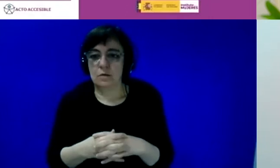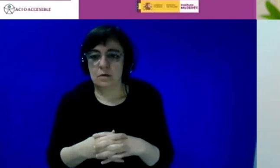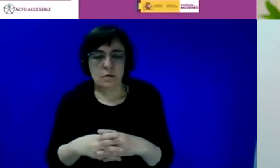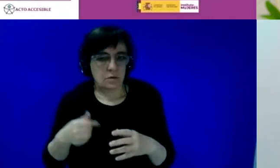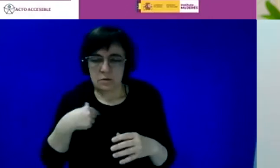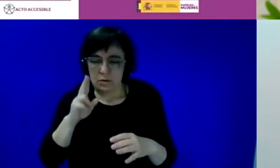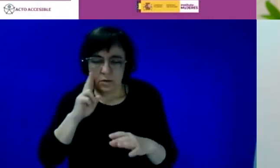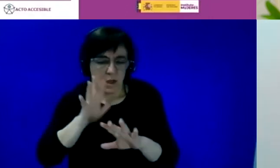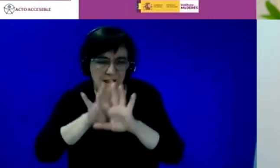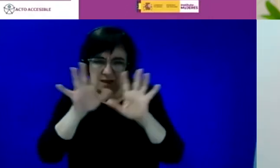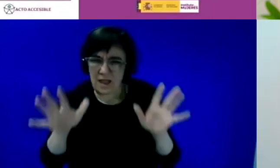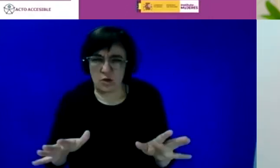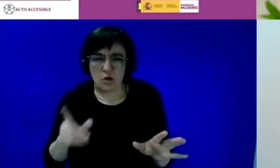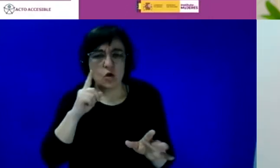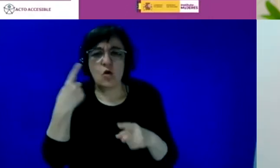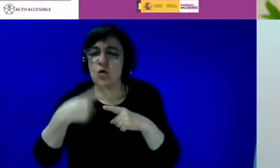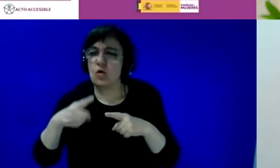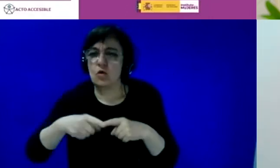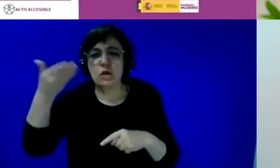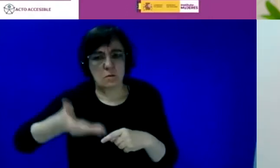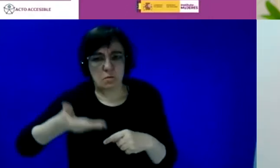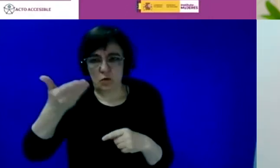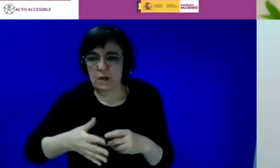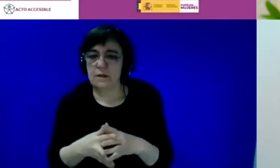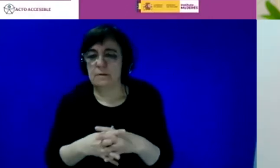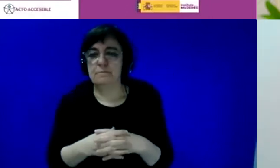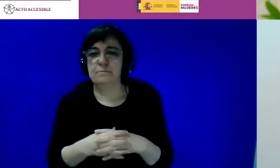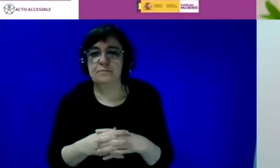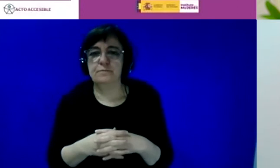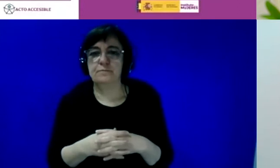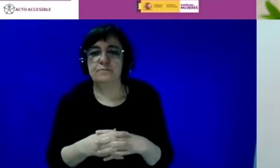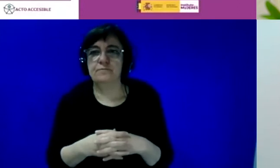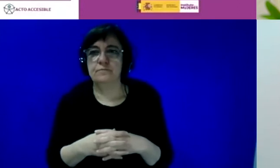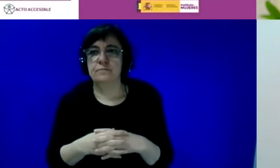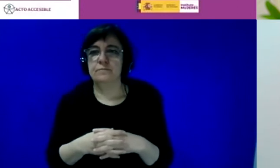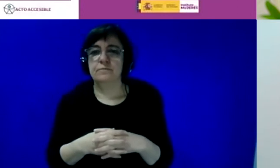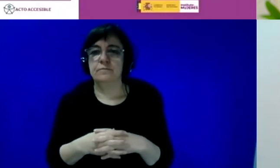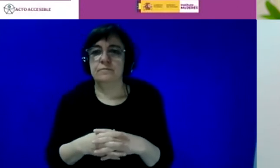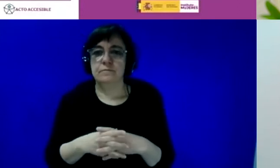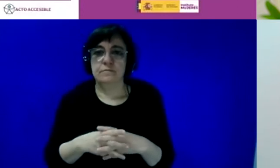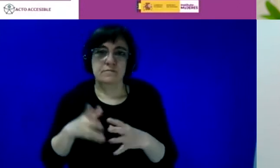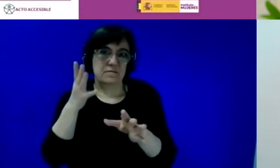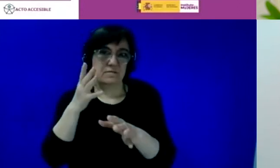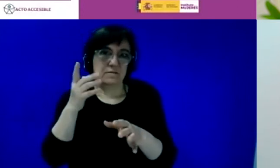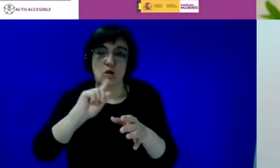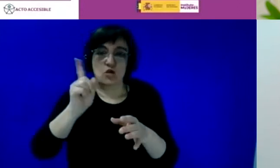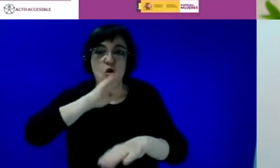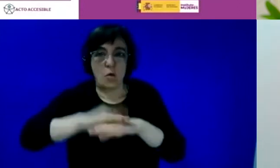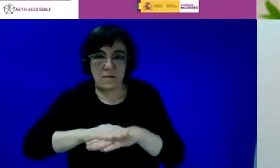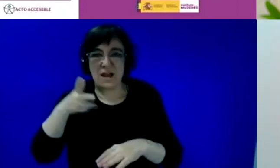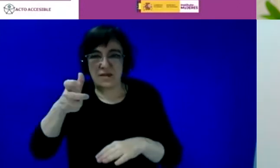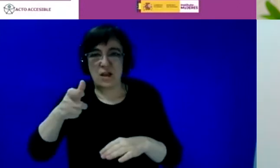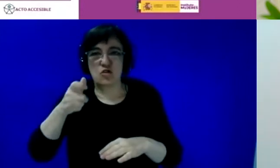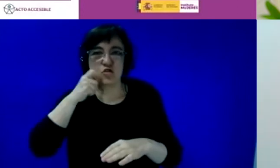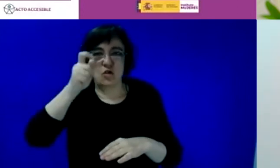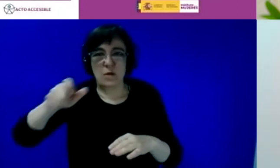extreme hardship, discrimination, human rights violation, and atrocities. And especially women and girls with disabilities are the most